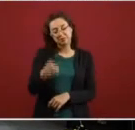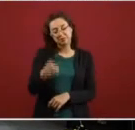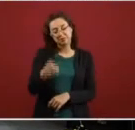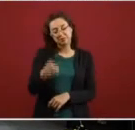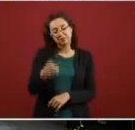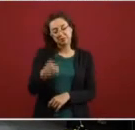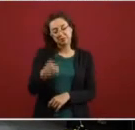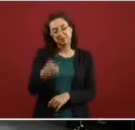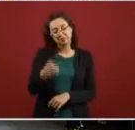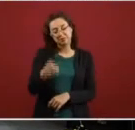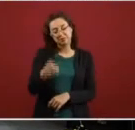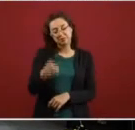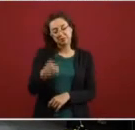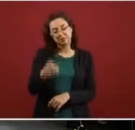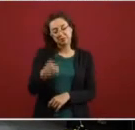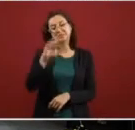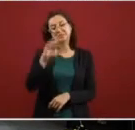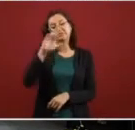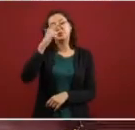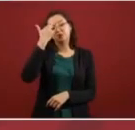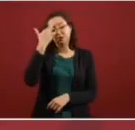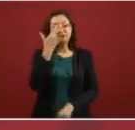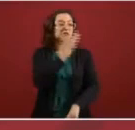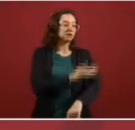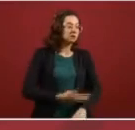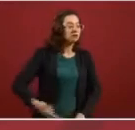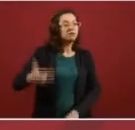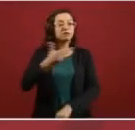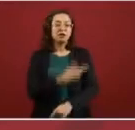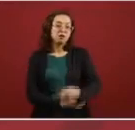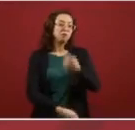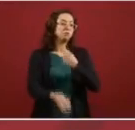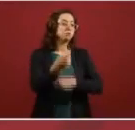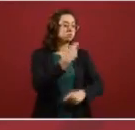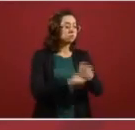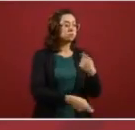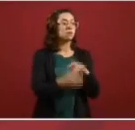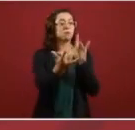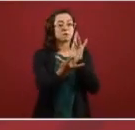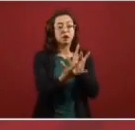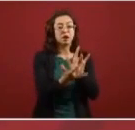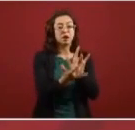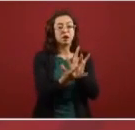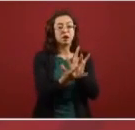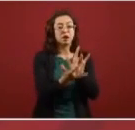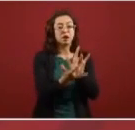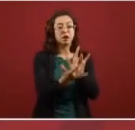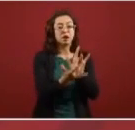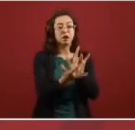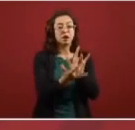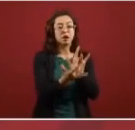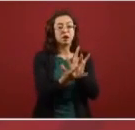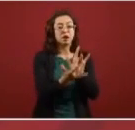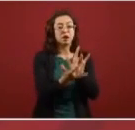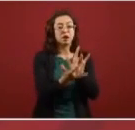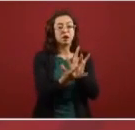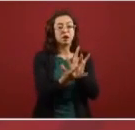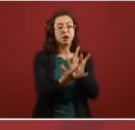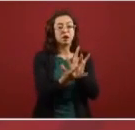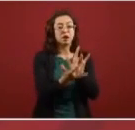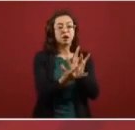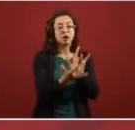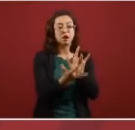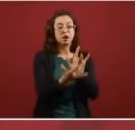authorization required us to talk to someone. La dirección correspondiente, mandarle los datos. And we had to get